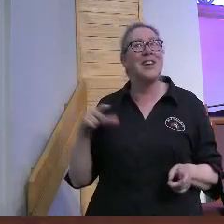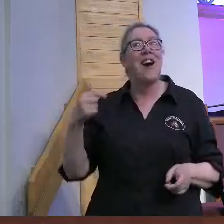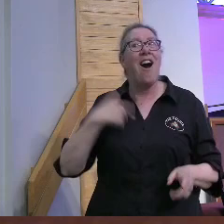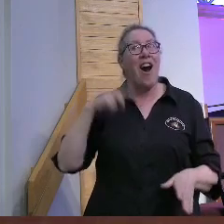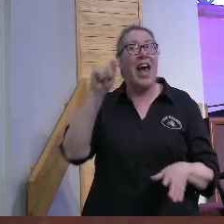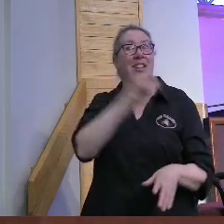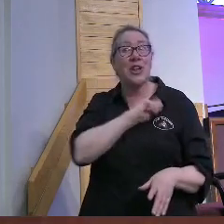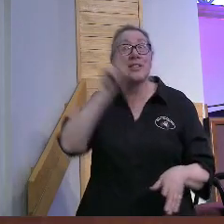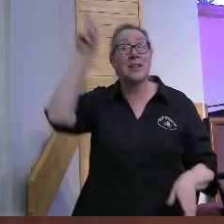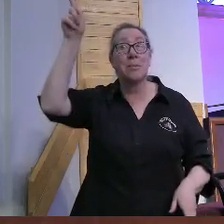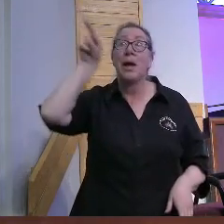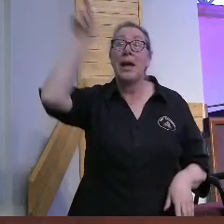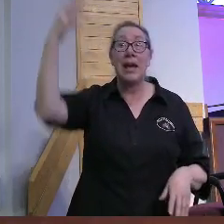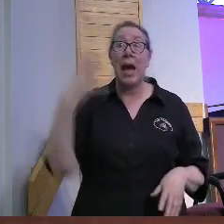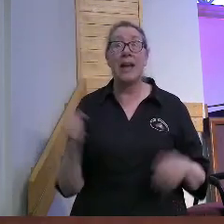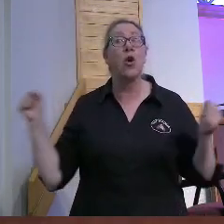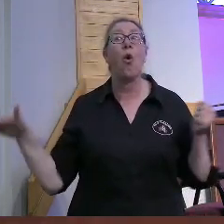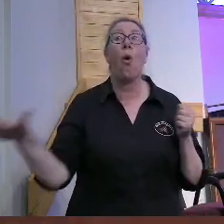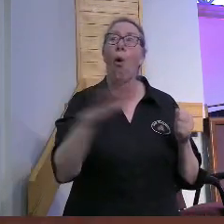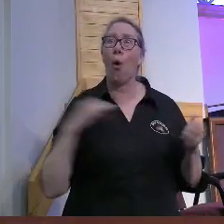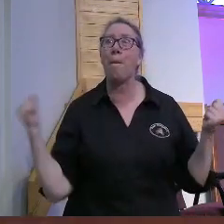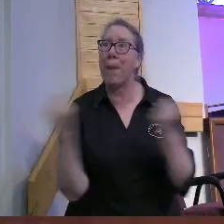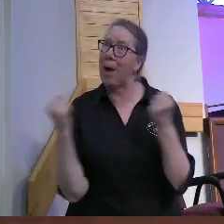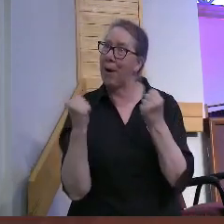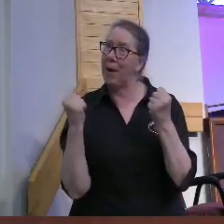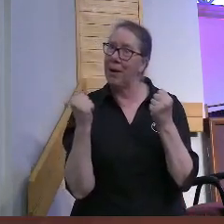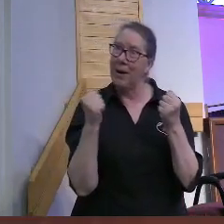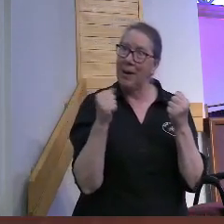it. He's all powerful. And so the difference between